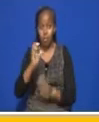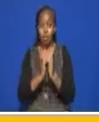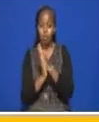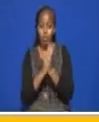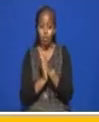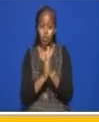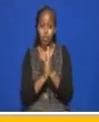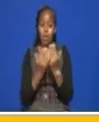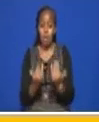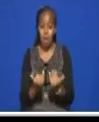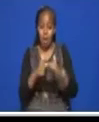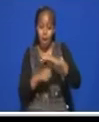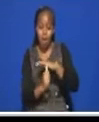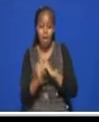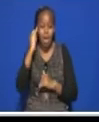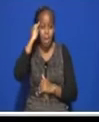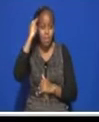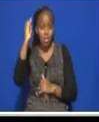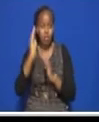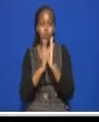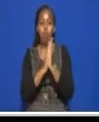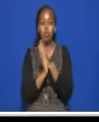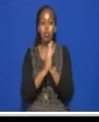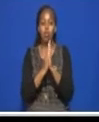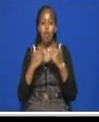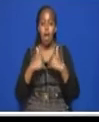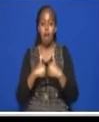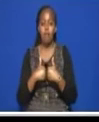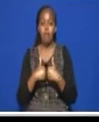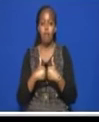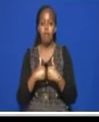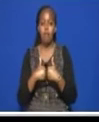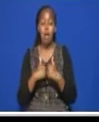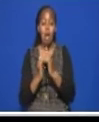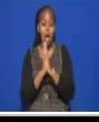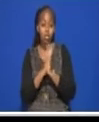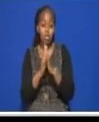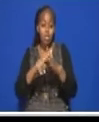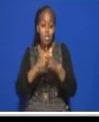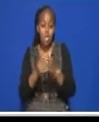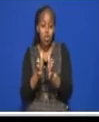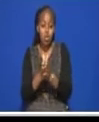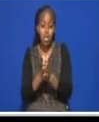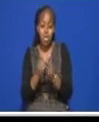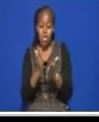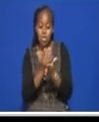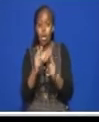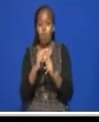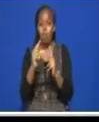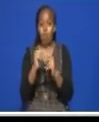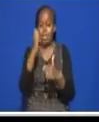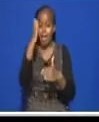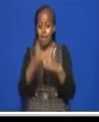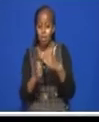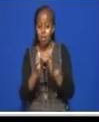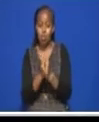Under imaginative composition, you can have an essay beginning with some words, ending with